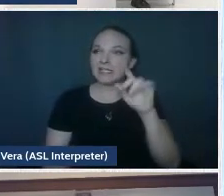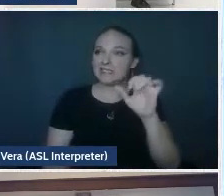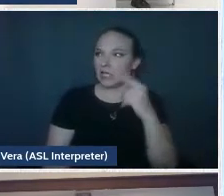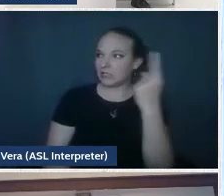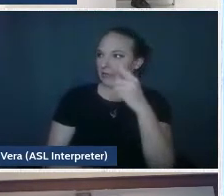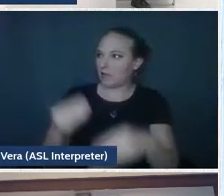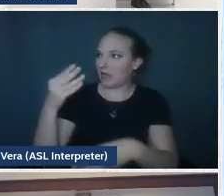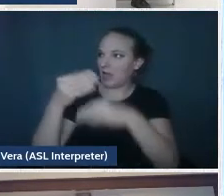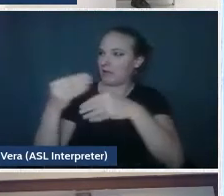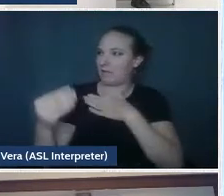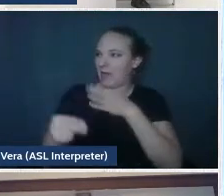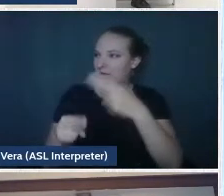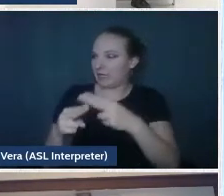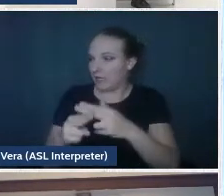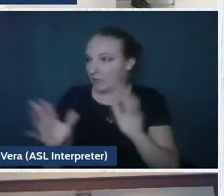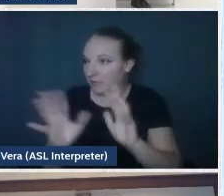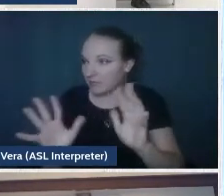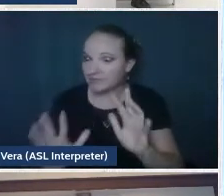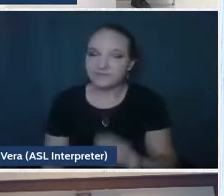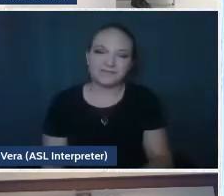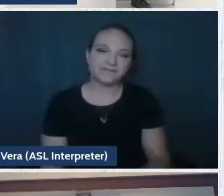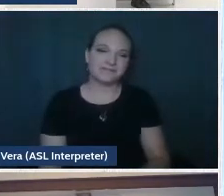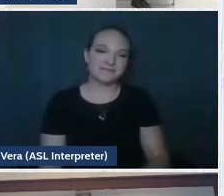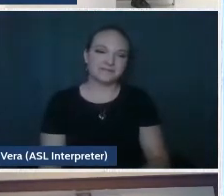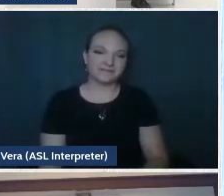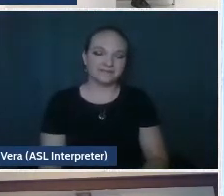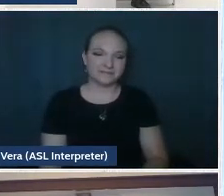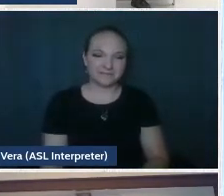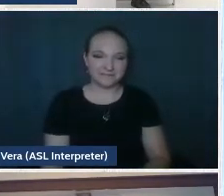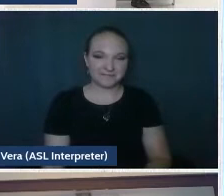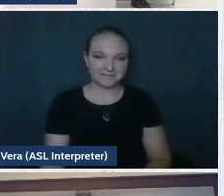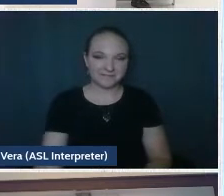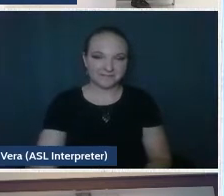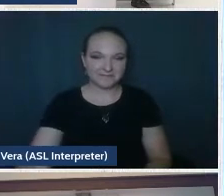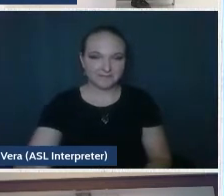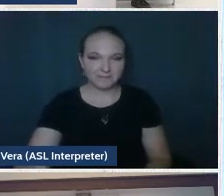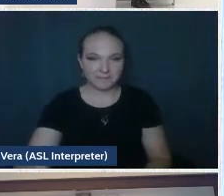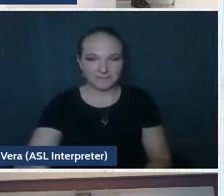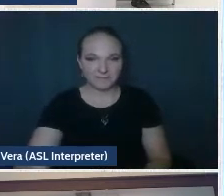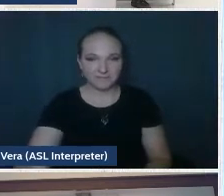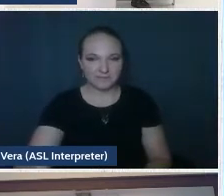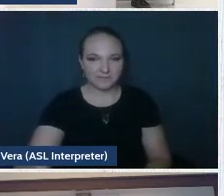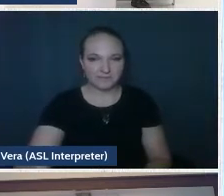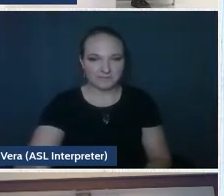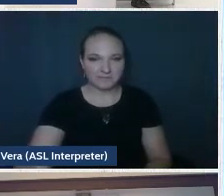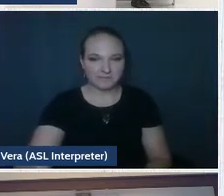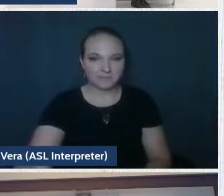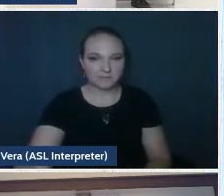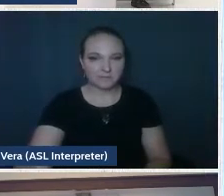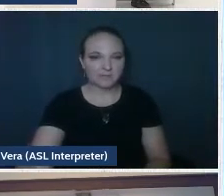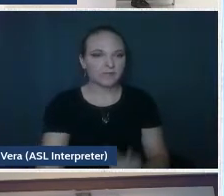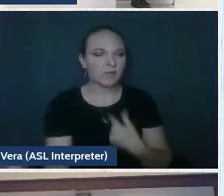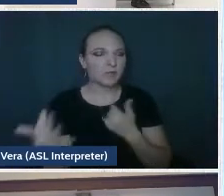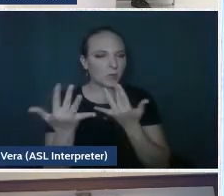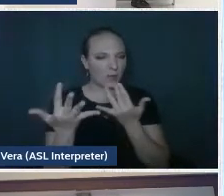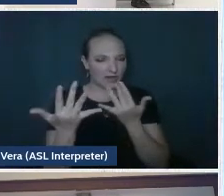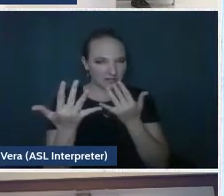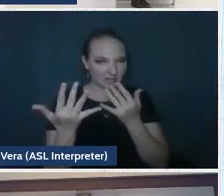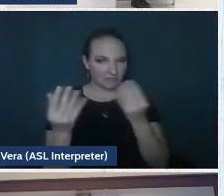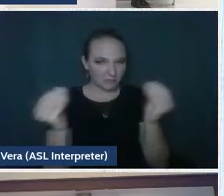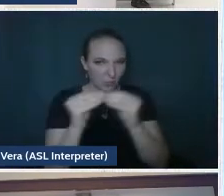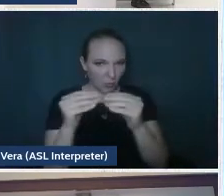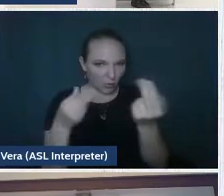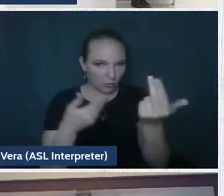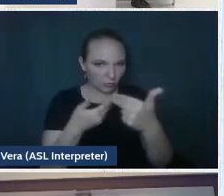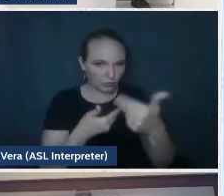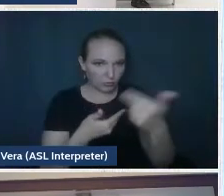you go. All right, so let's see. So we're gonna wait a little bit more before we jump